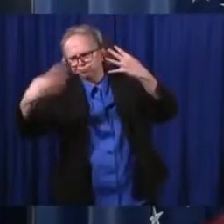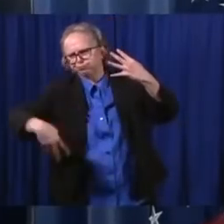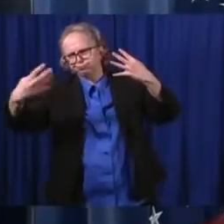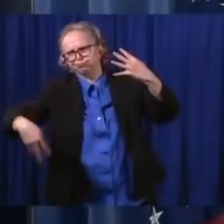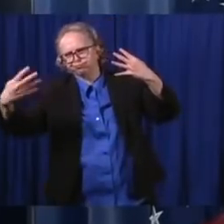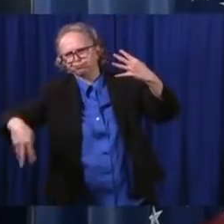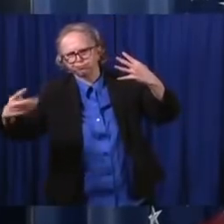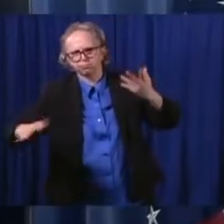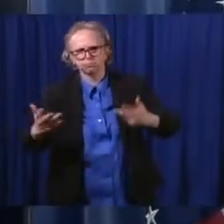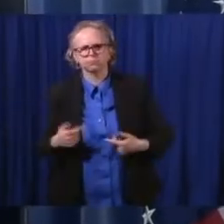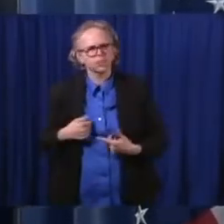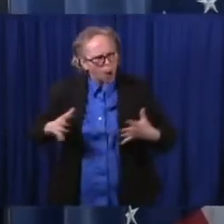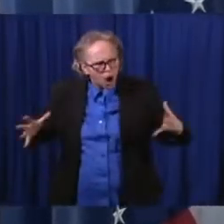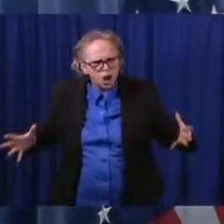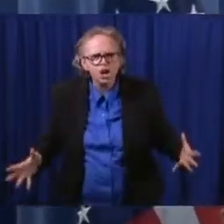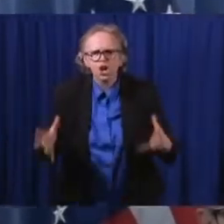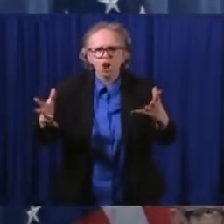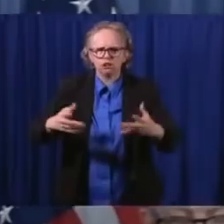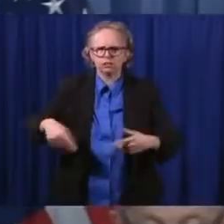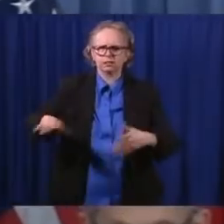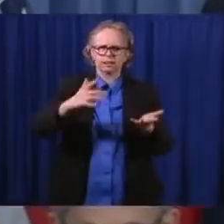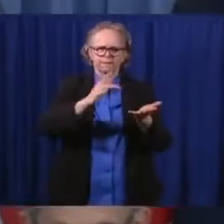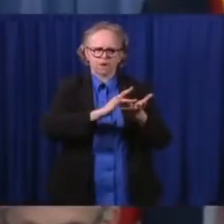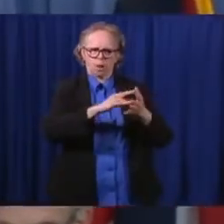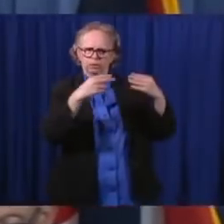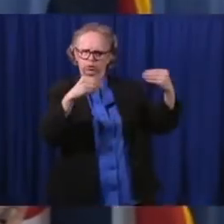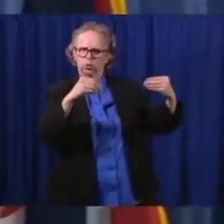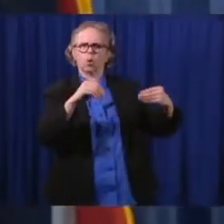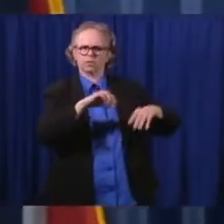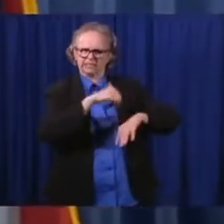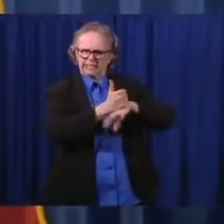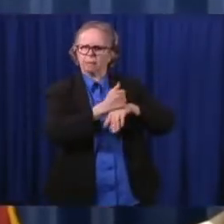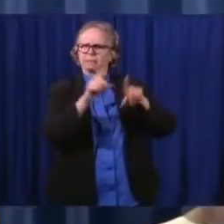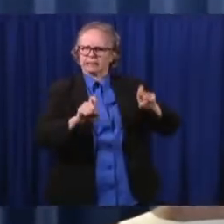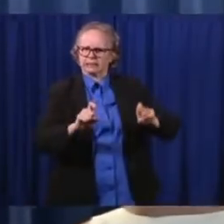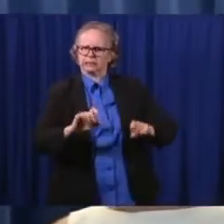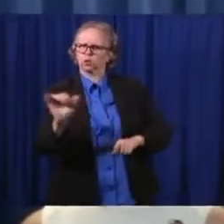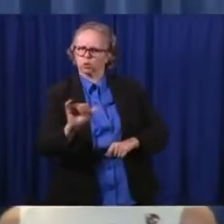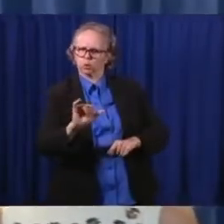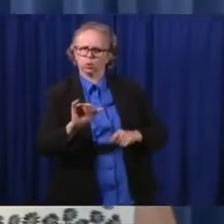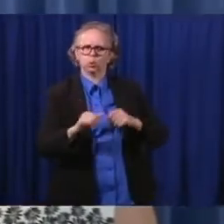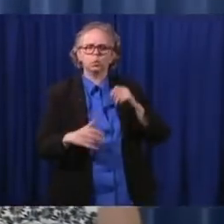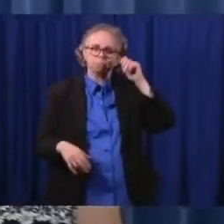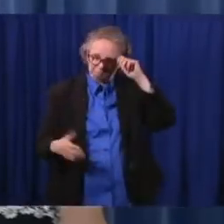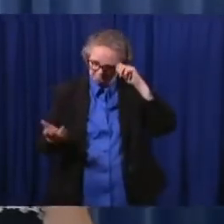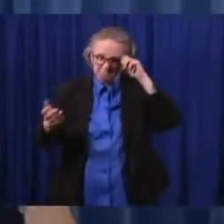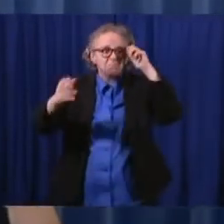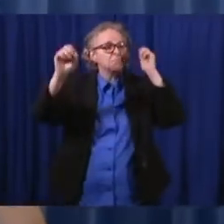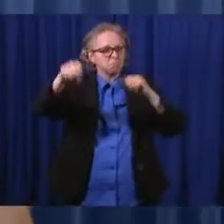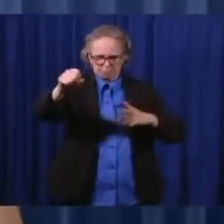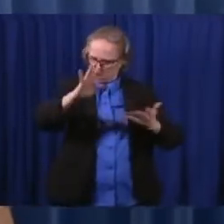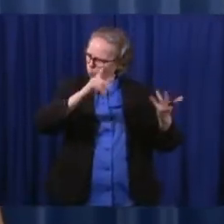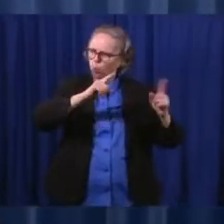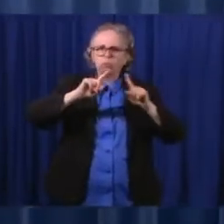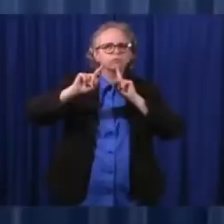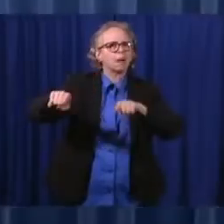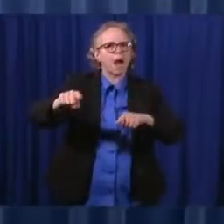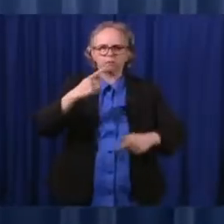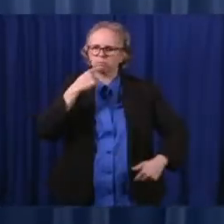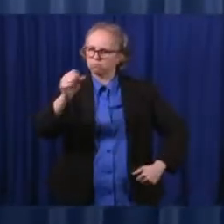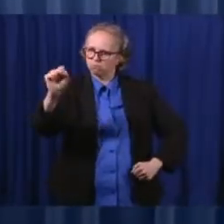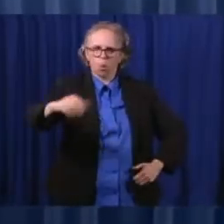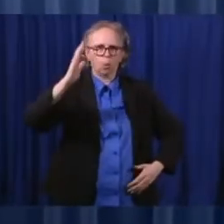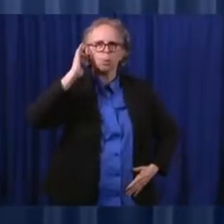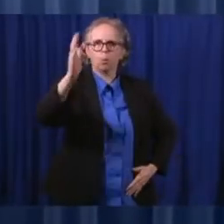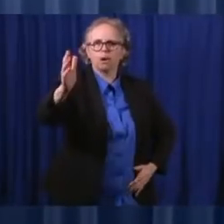create more testing sites, and they have told me that they will. The testing site map also includes a list